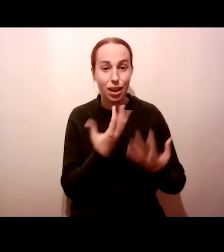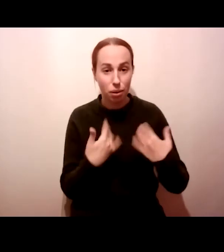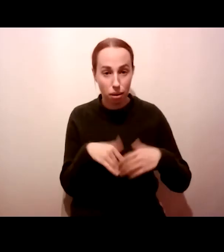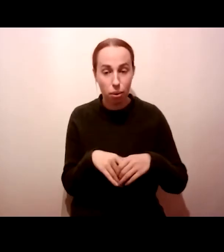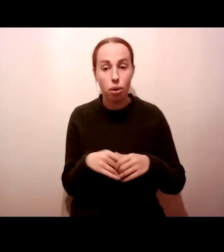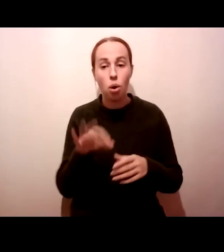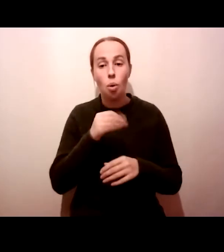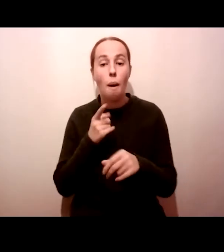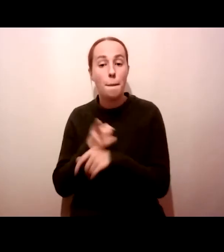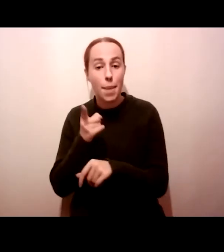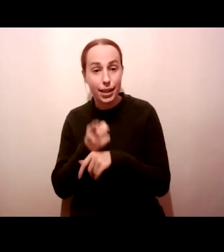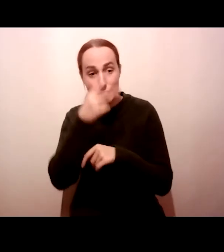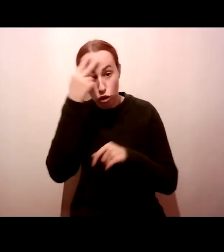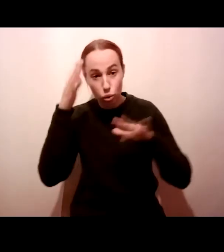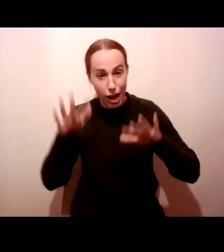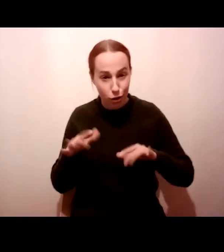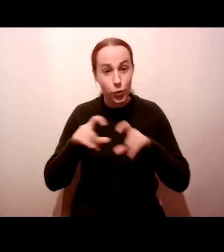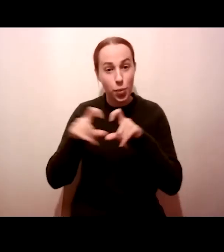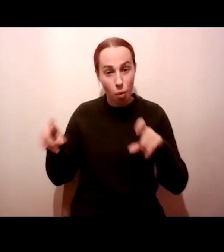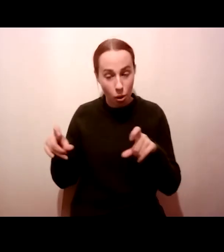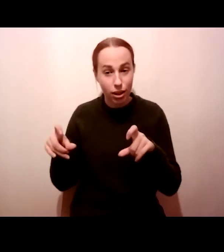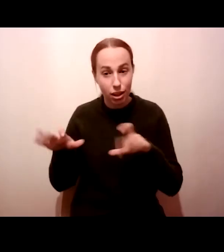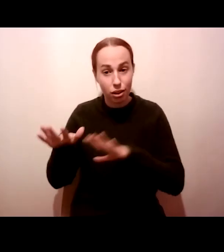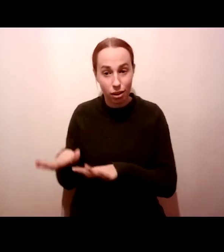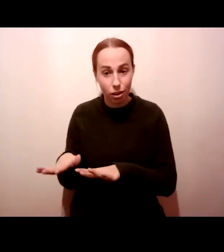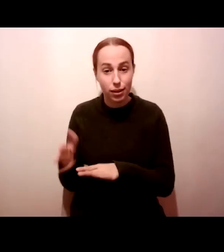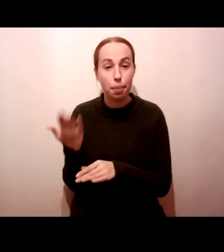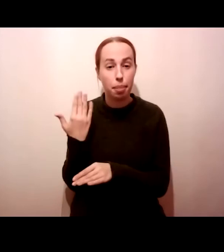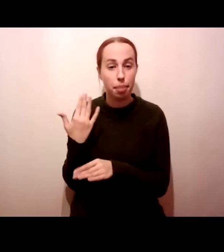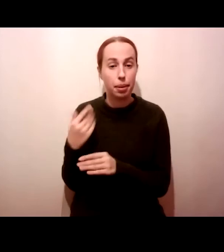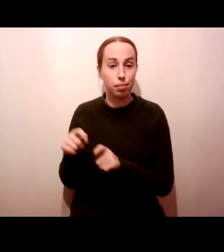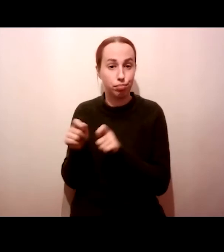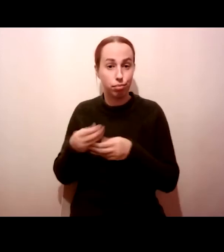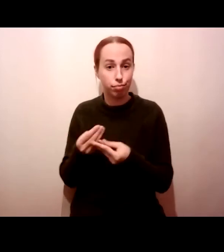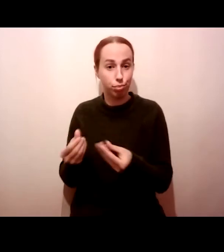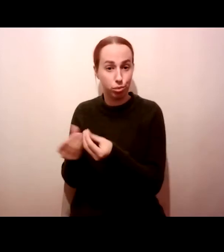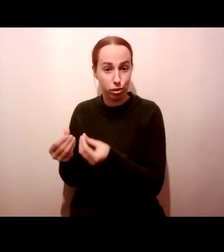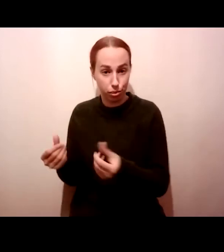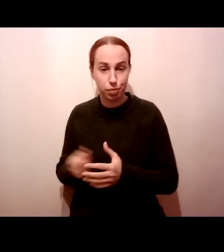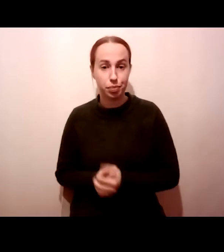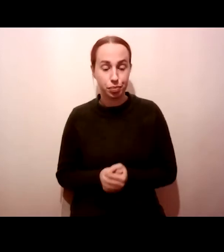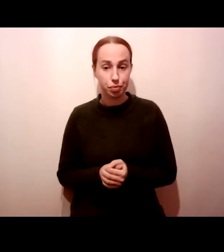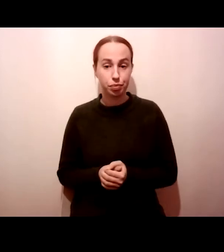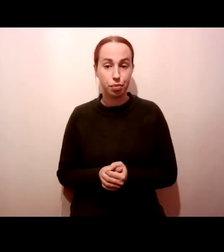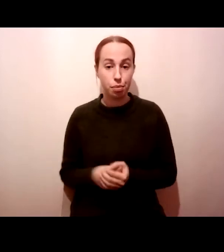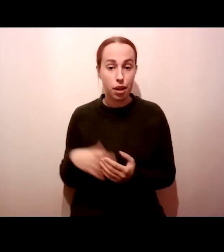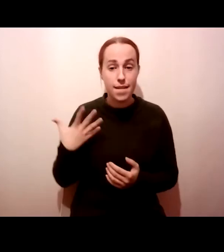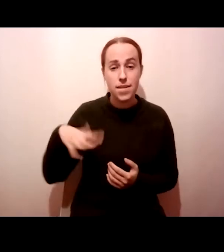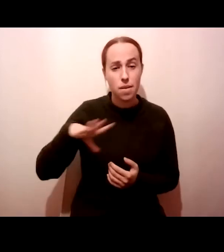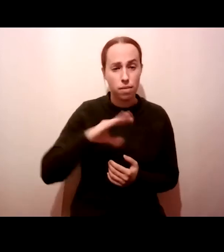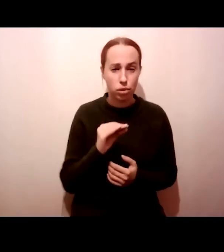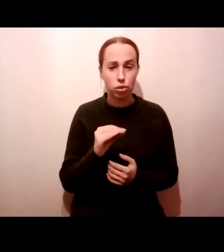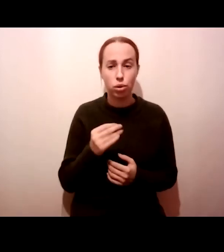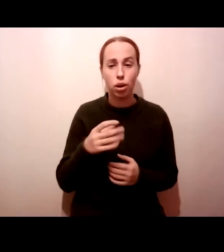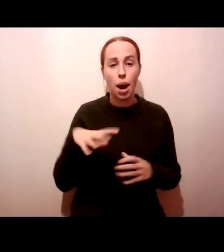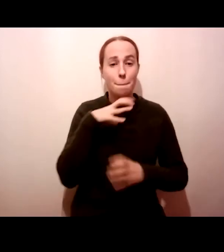Well, I don't want to repeat what has already been said. The bullying issues were started to